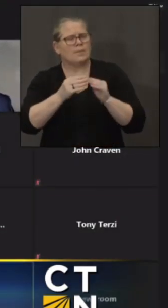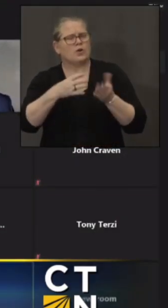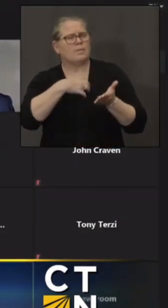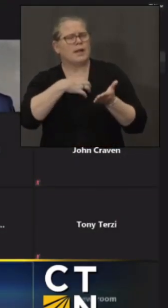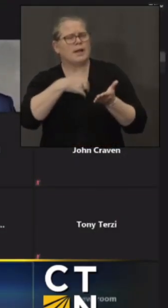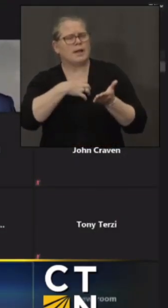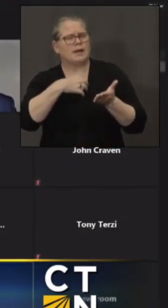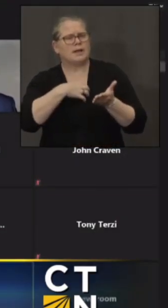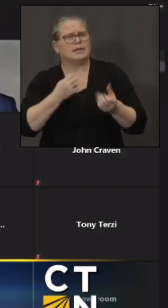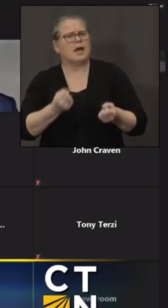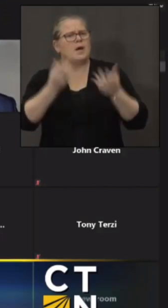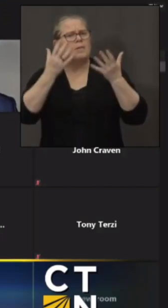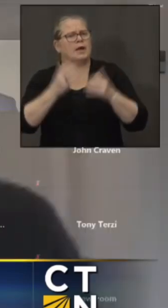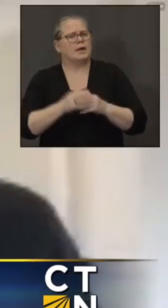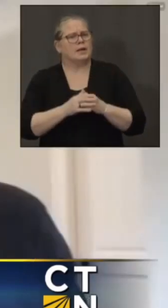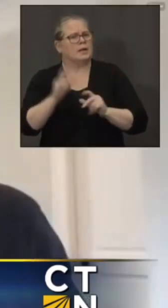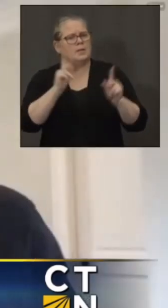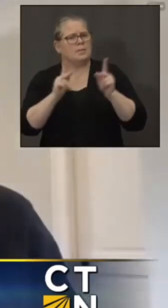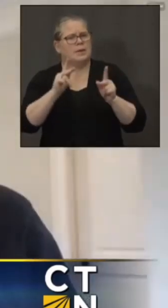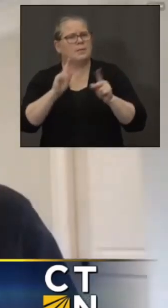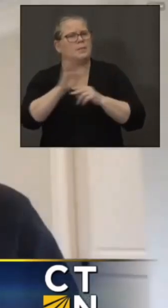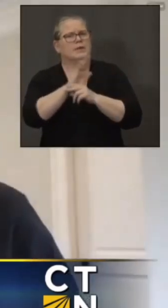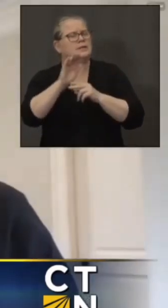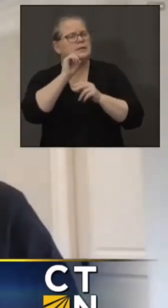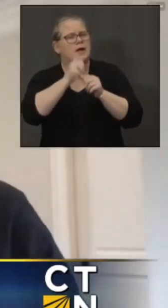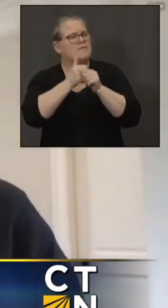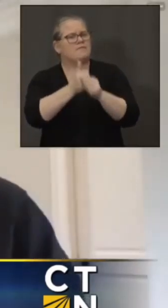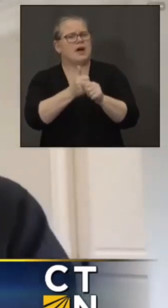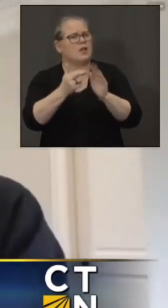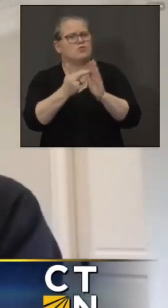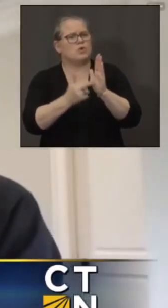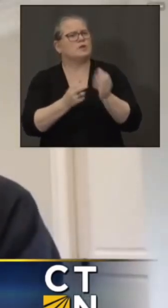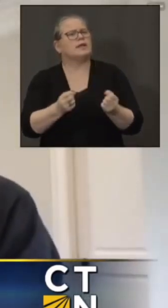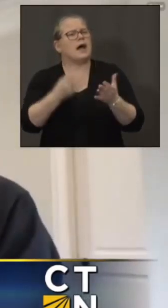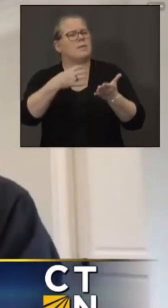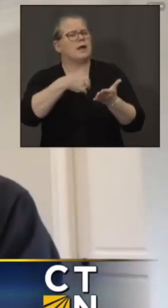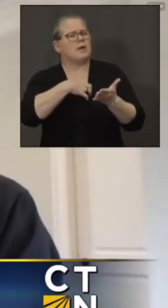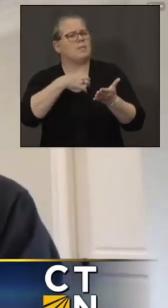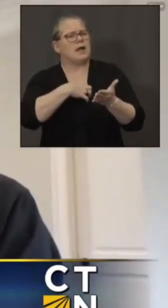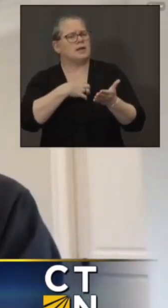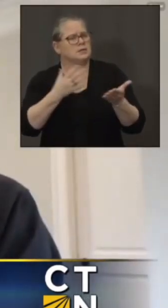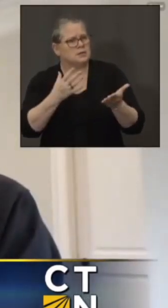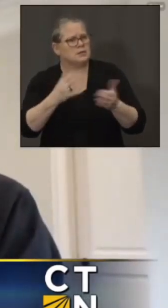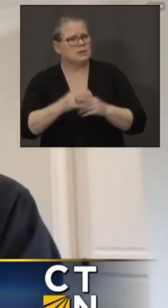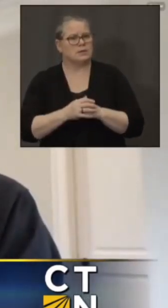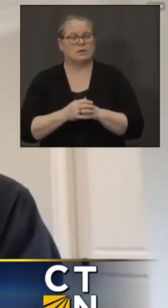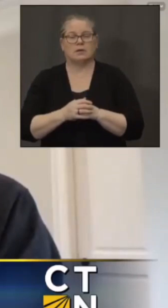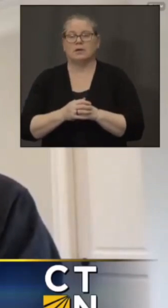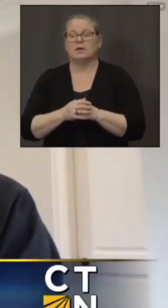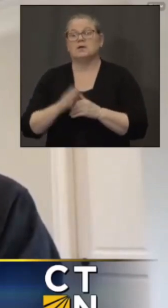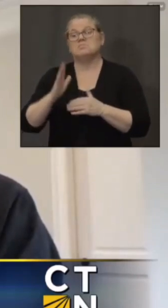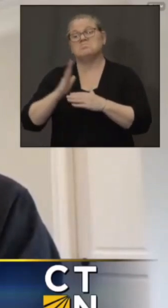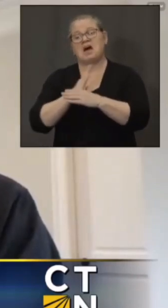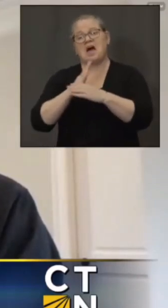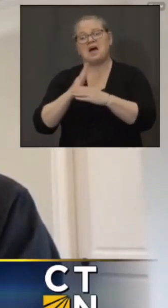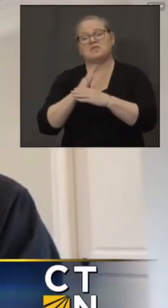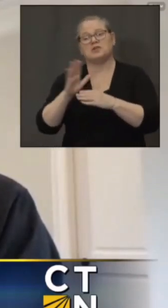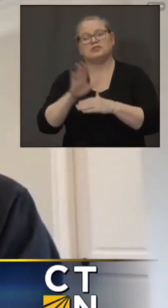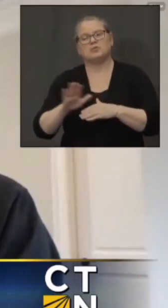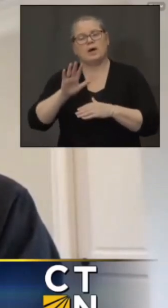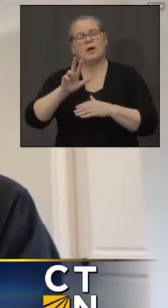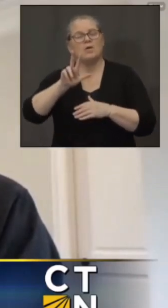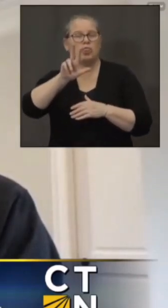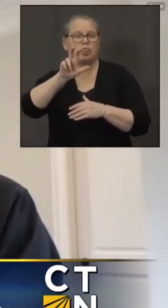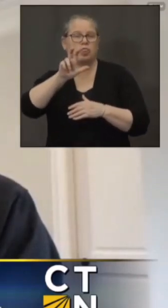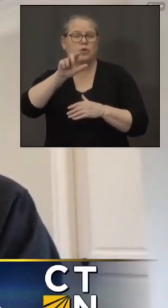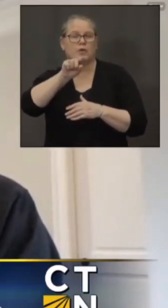regarding non-compliance by businesses? So on average, Paul, it's been between roughly 300 a week and 500 a